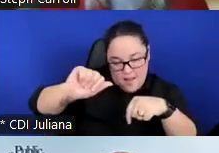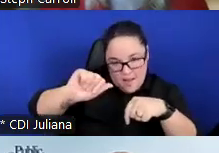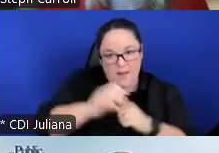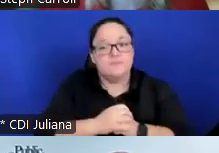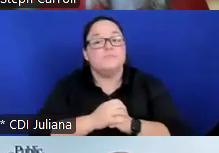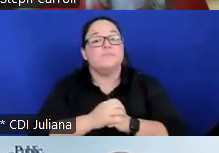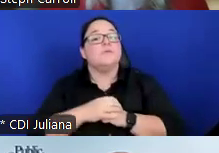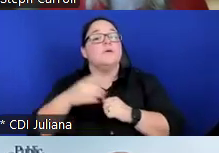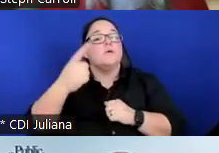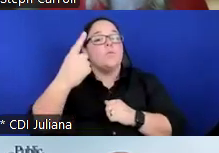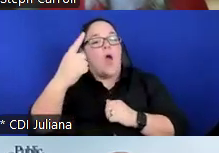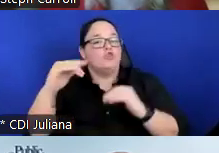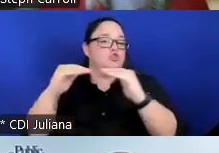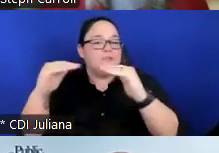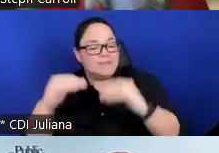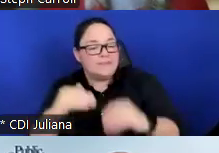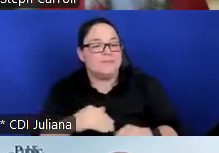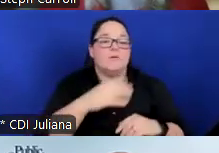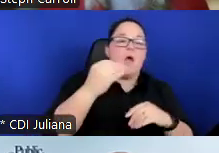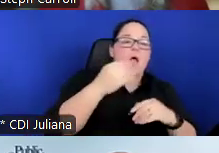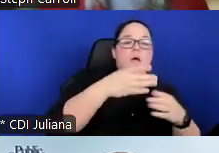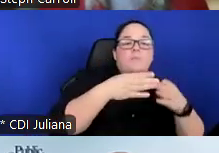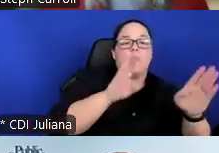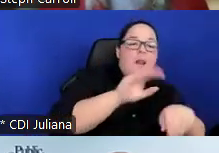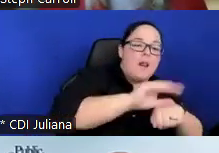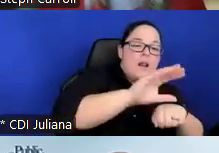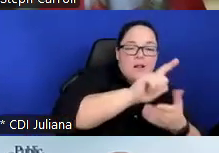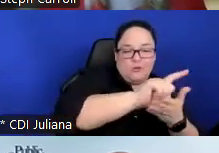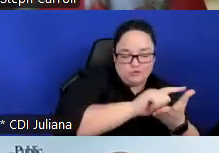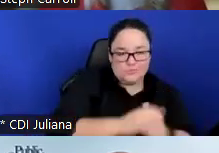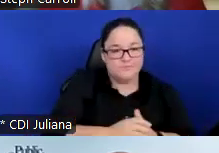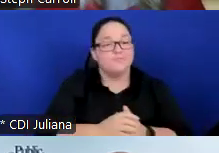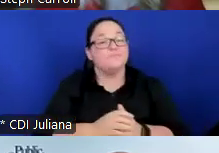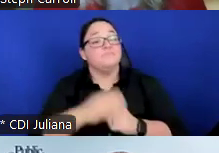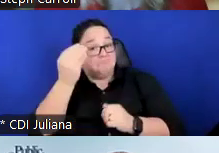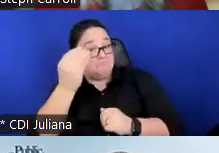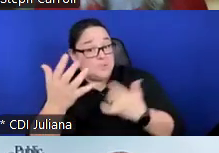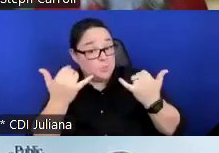Tonight is the second webinar in our consumer series focused on bankruptcy.